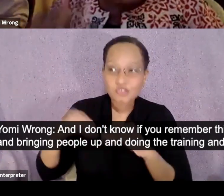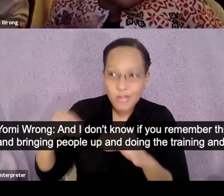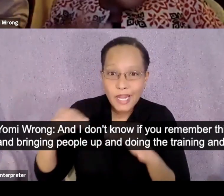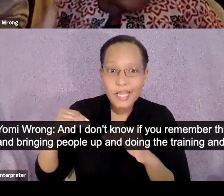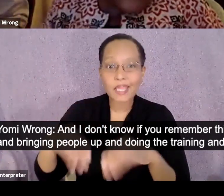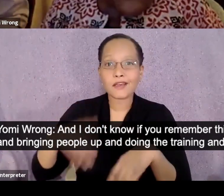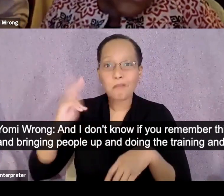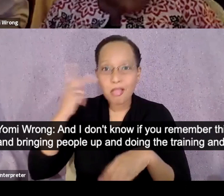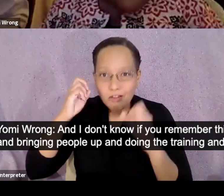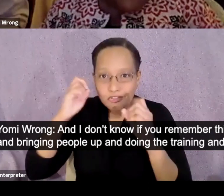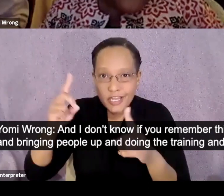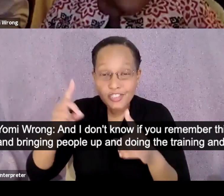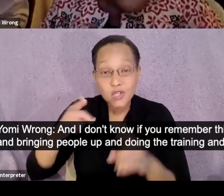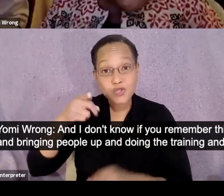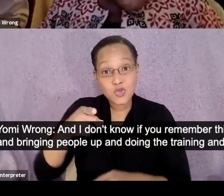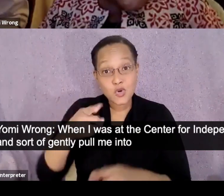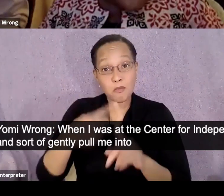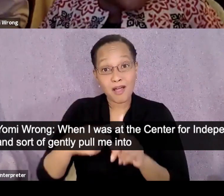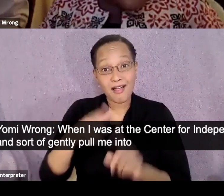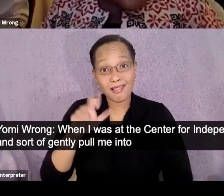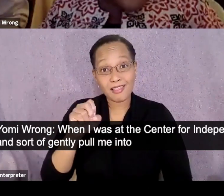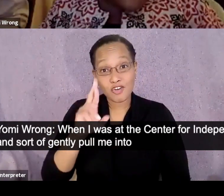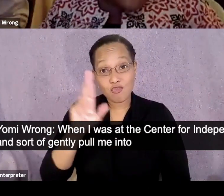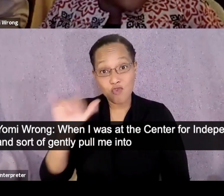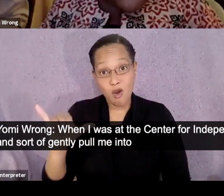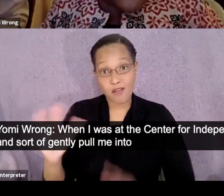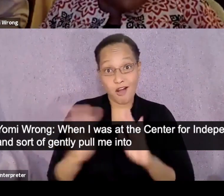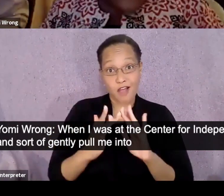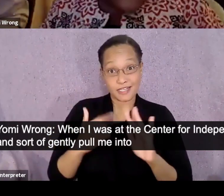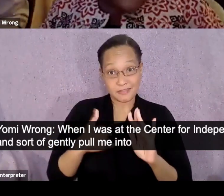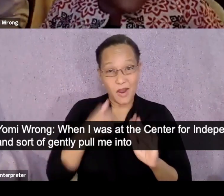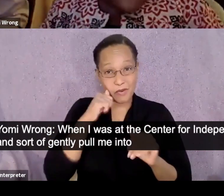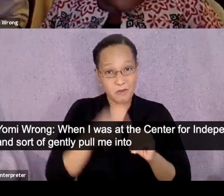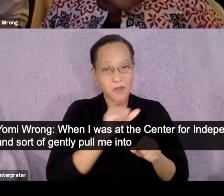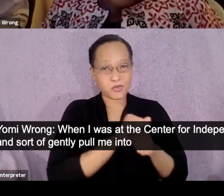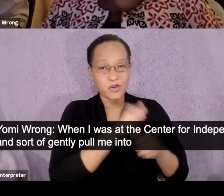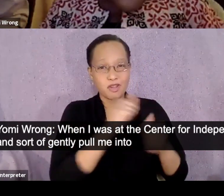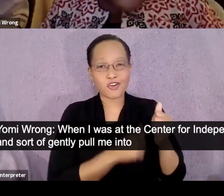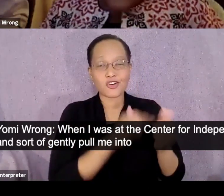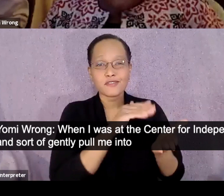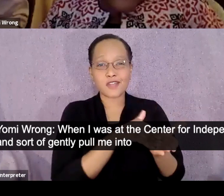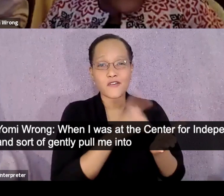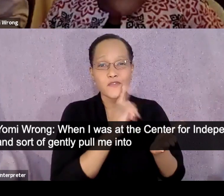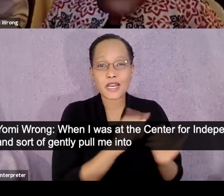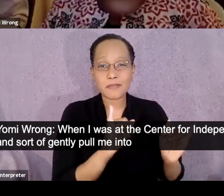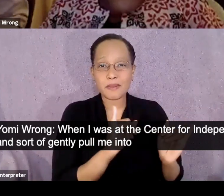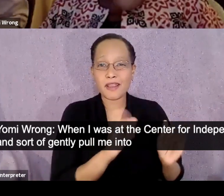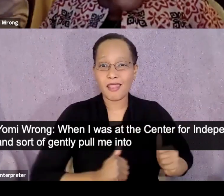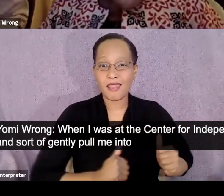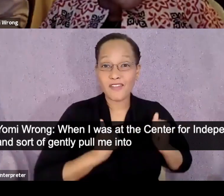education, you and Leroy came to me when I was at the Center for Independent Living, and y'all tried to pull me